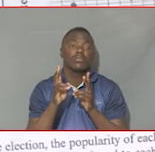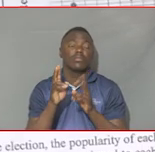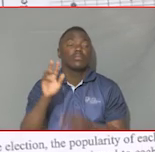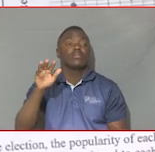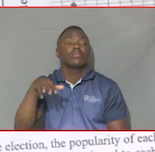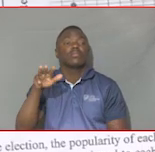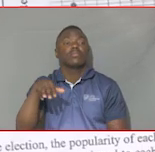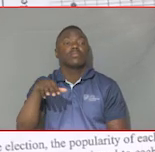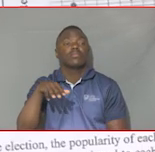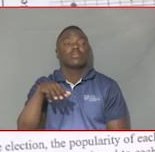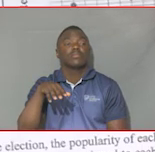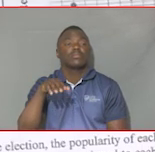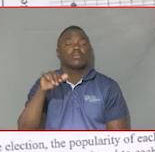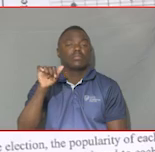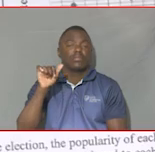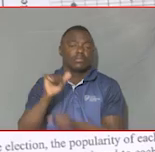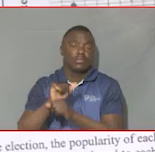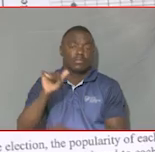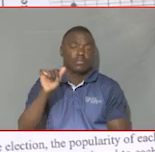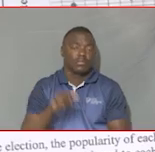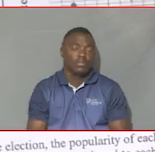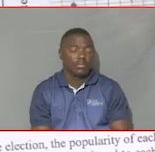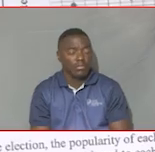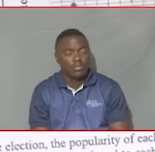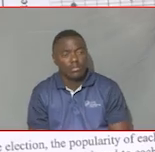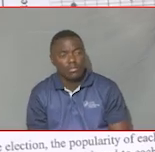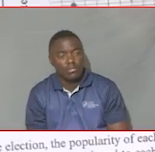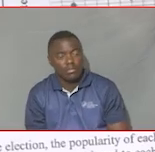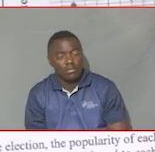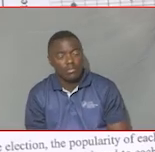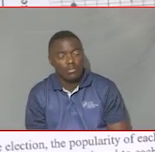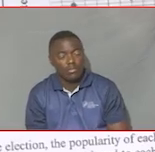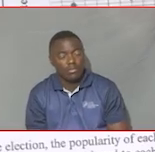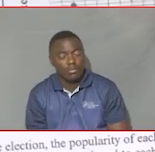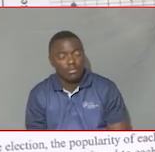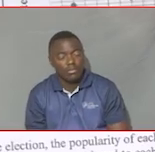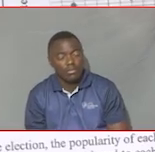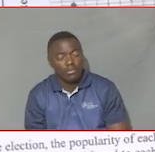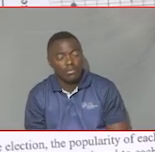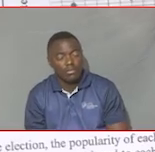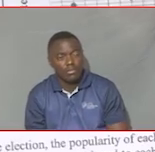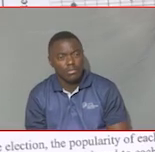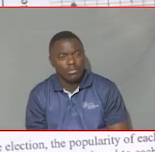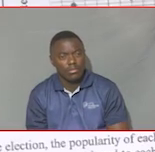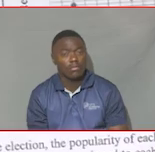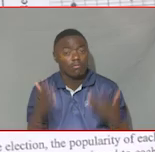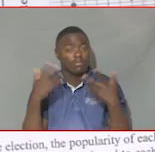19, and 16. And then people, once you've got that, you press,